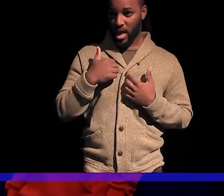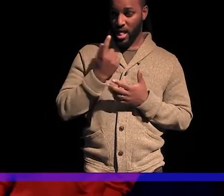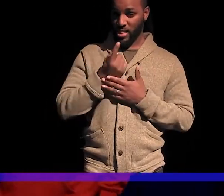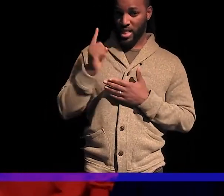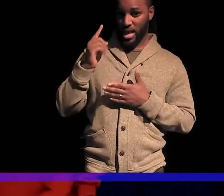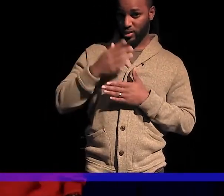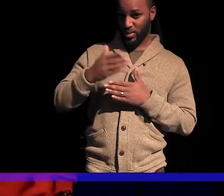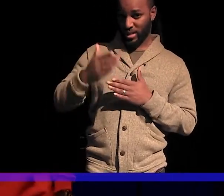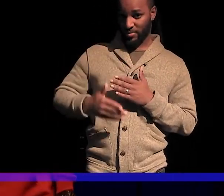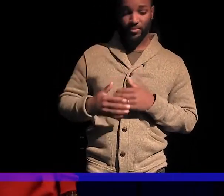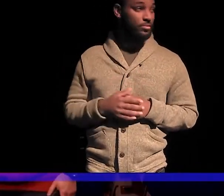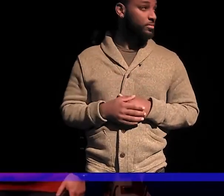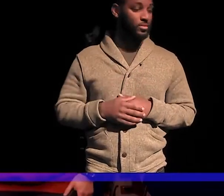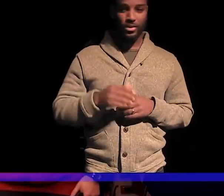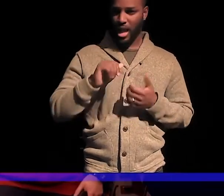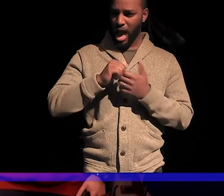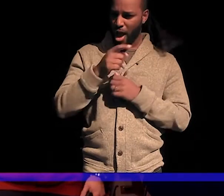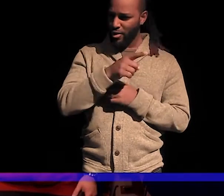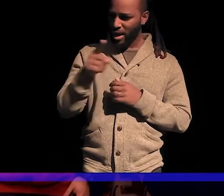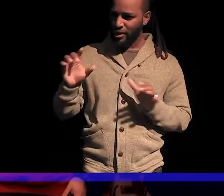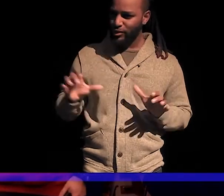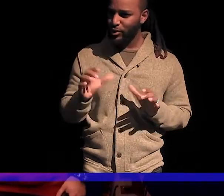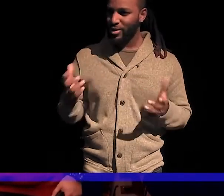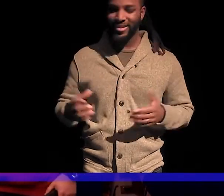weekend. Yeah. How you guys doing?